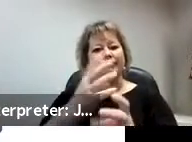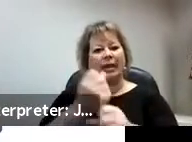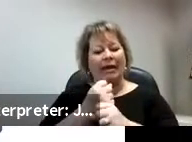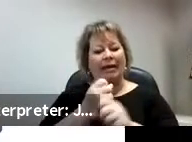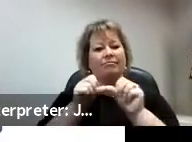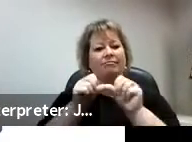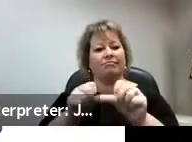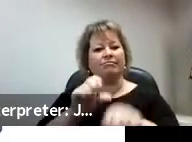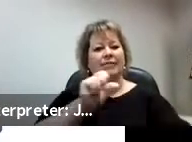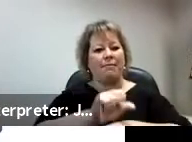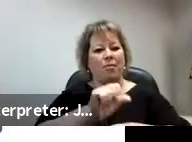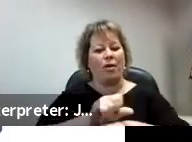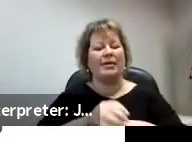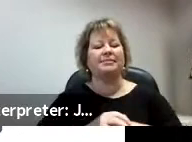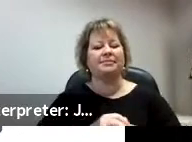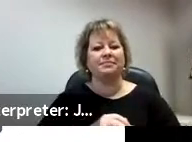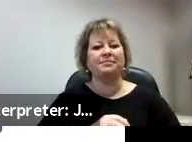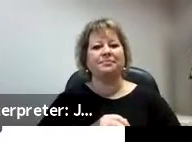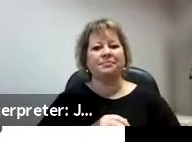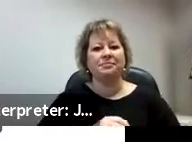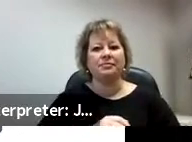gainful employment.